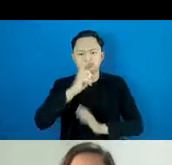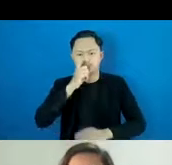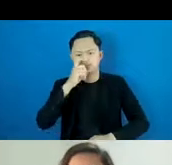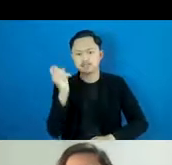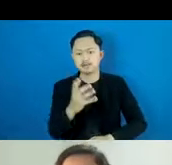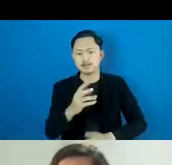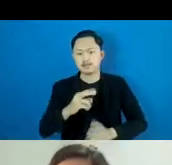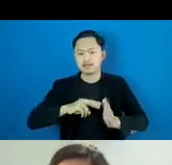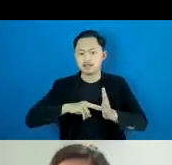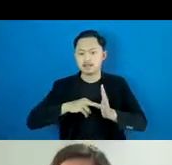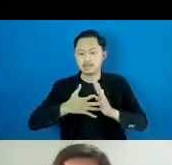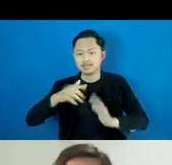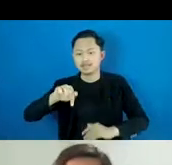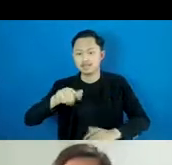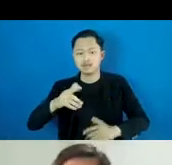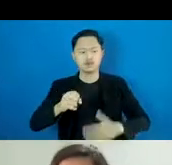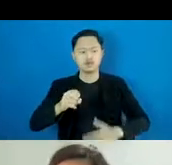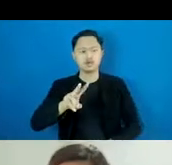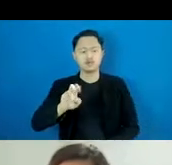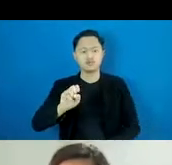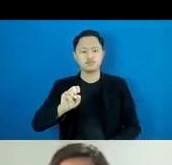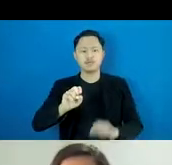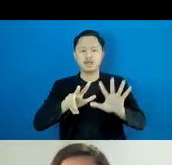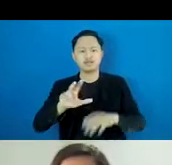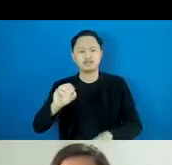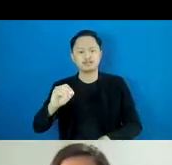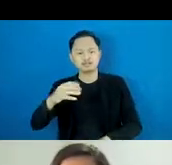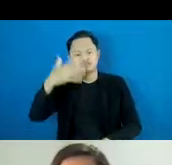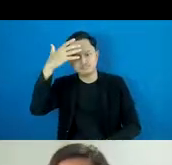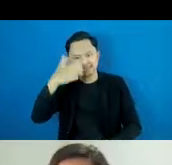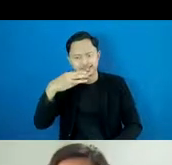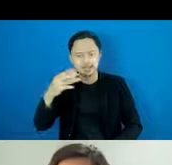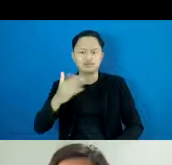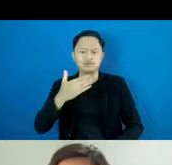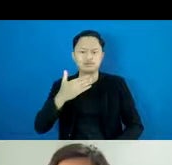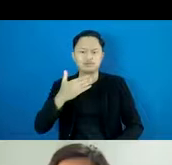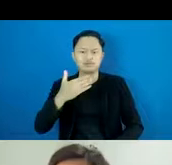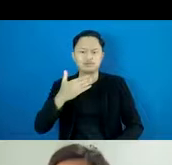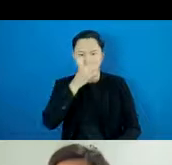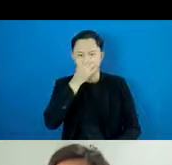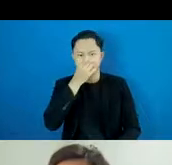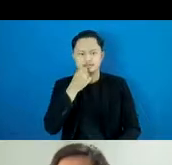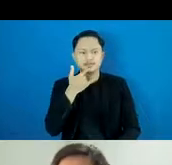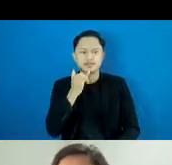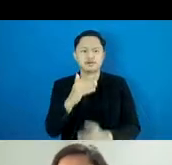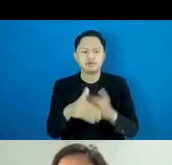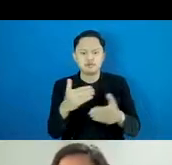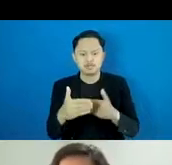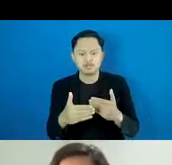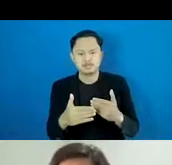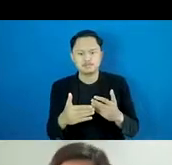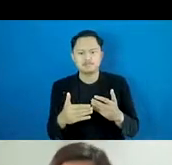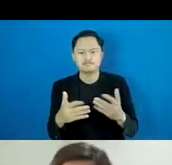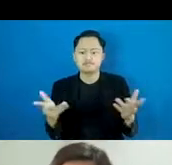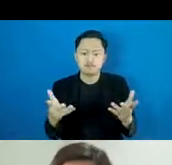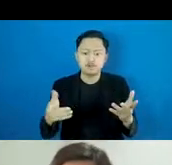have 2,800 e-buses. We have this platform called ebusradar.org, where we always